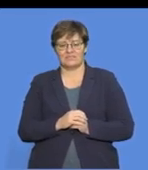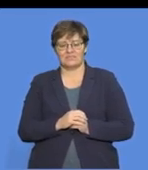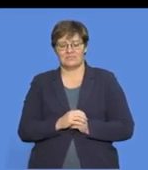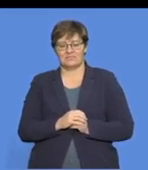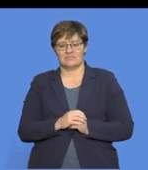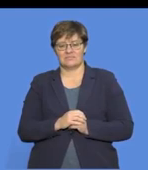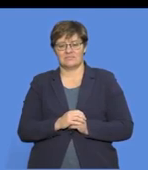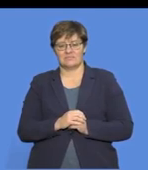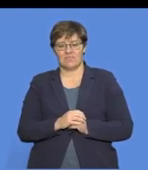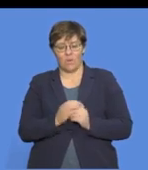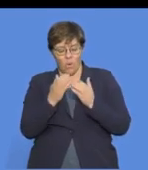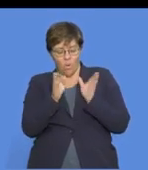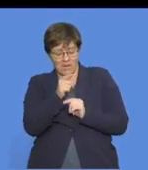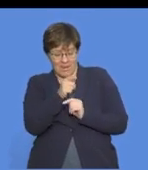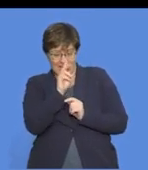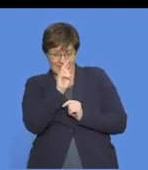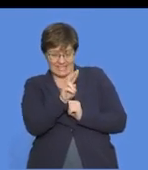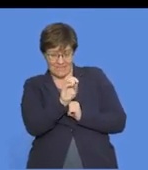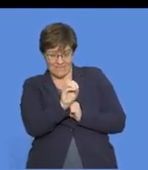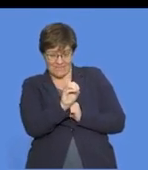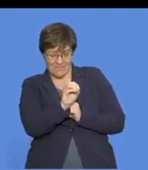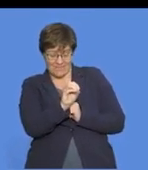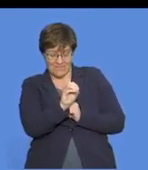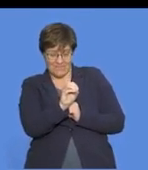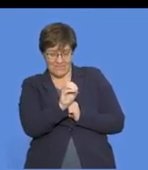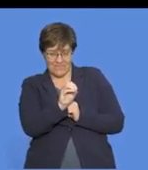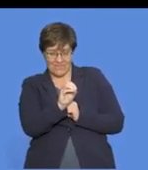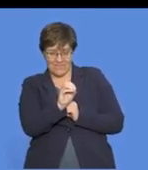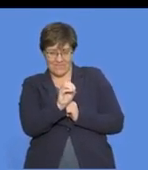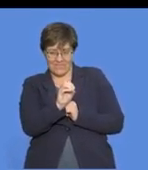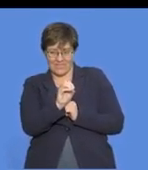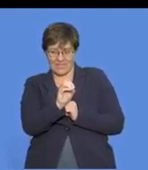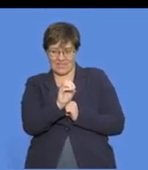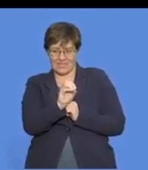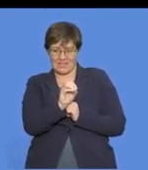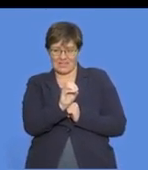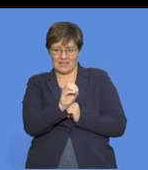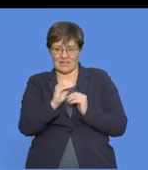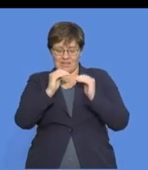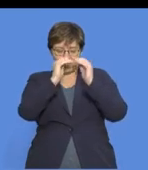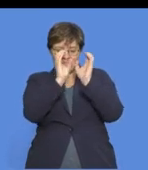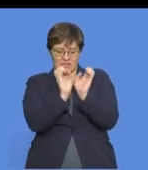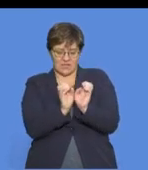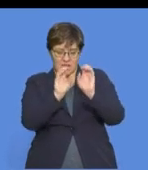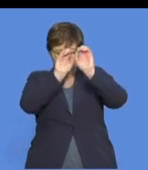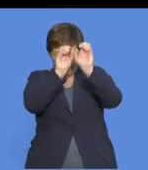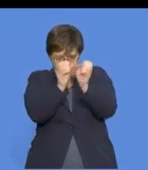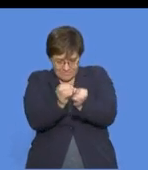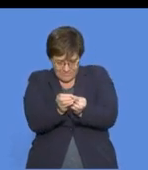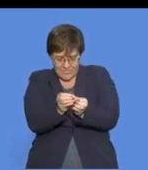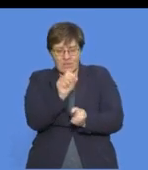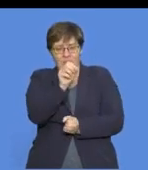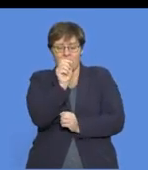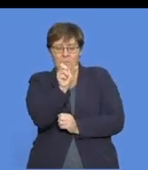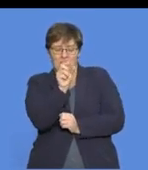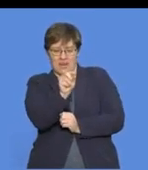the opening between the two guard cells where the gas